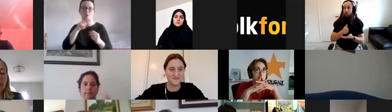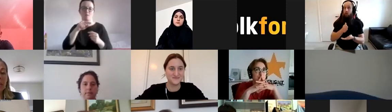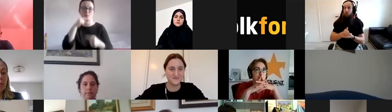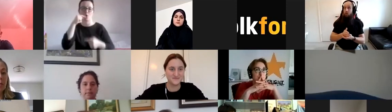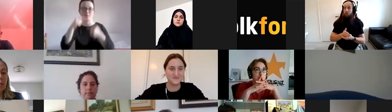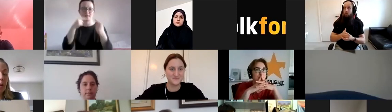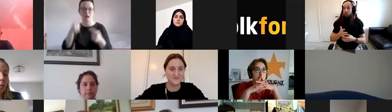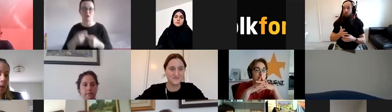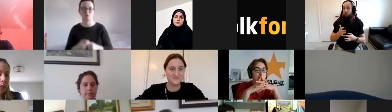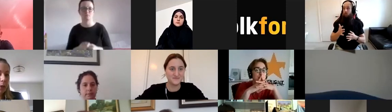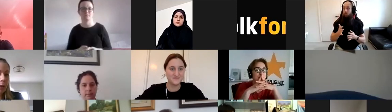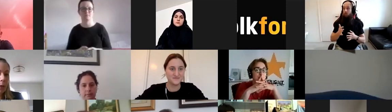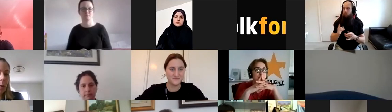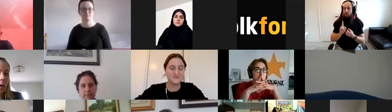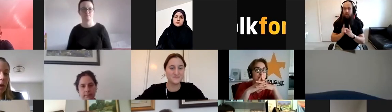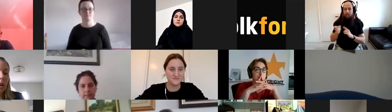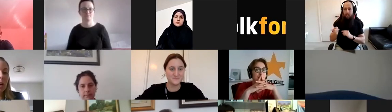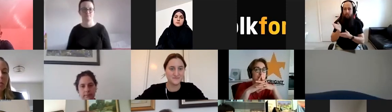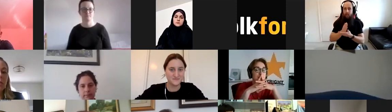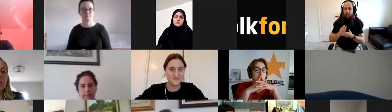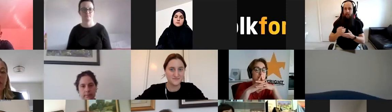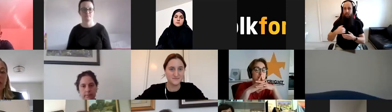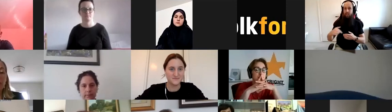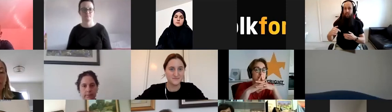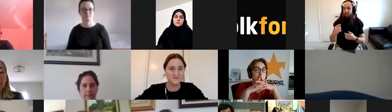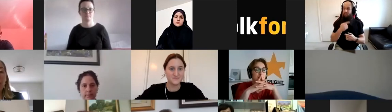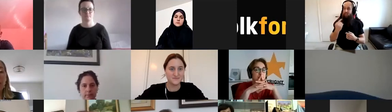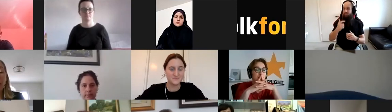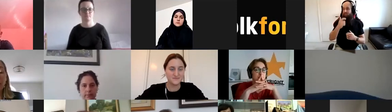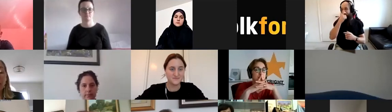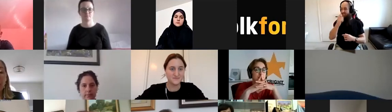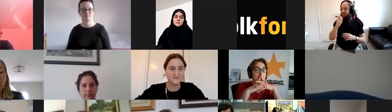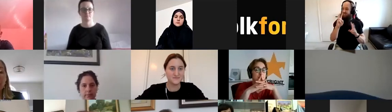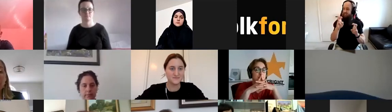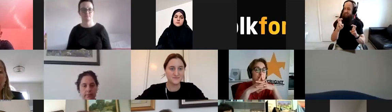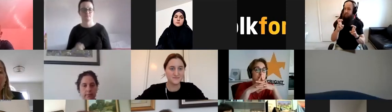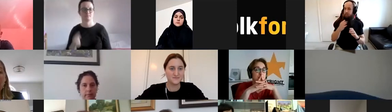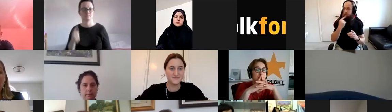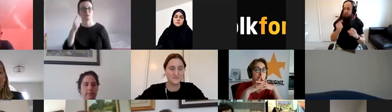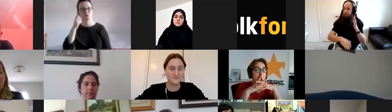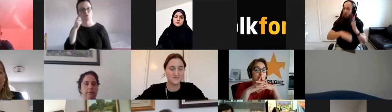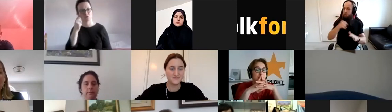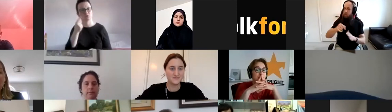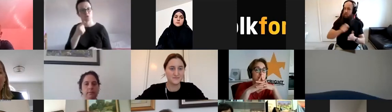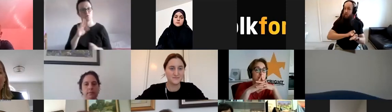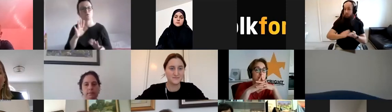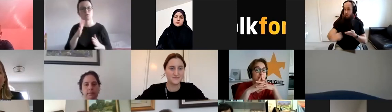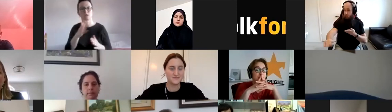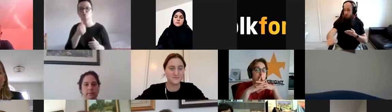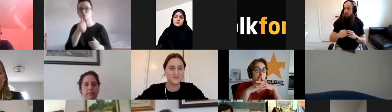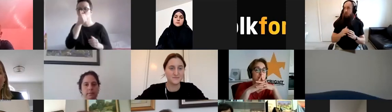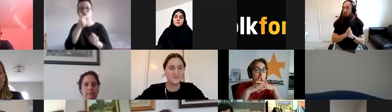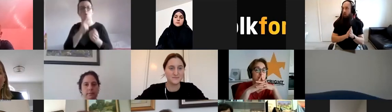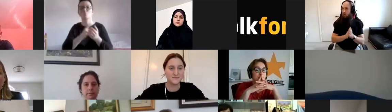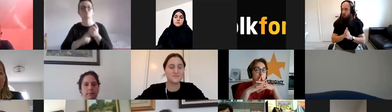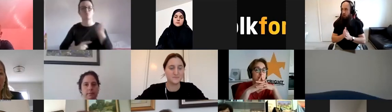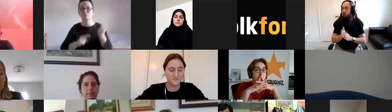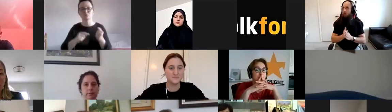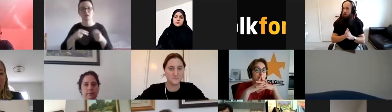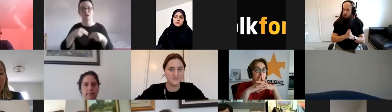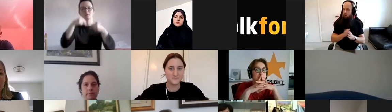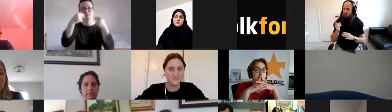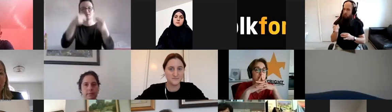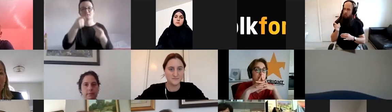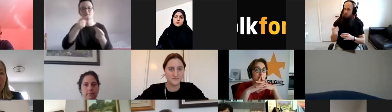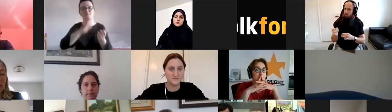we might have missed, you know, to exemplify in the report. So I think that we should discuss in